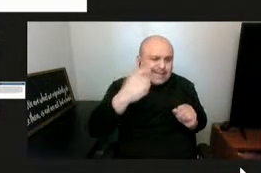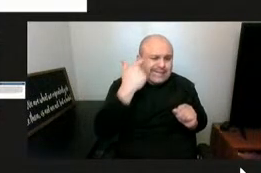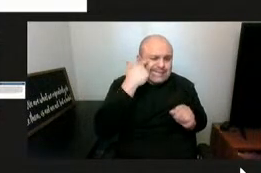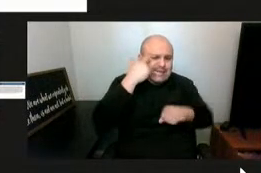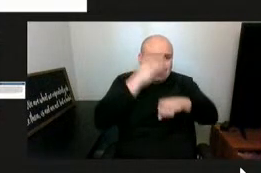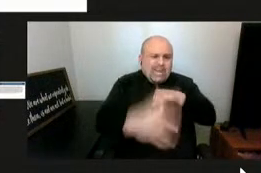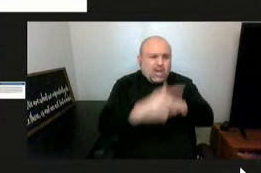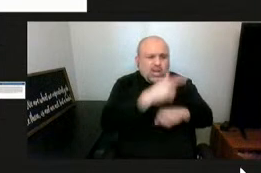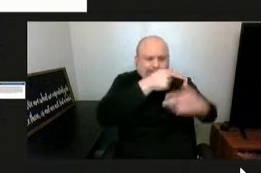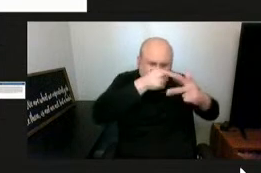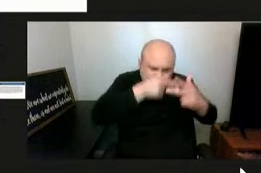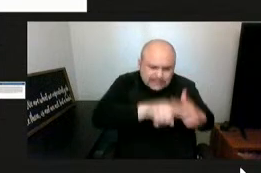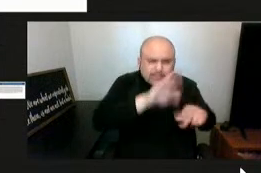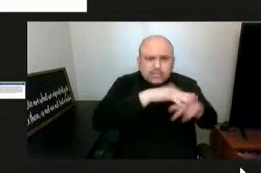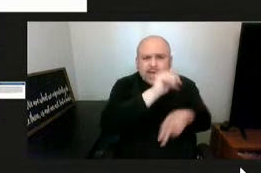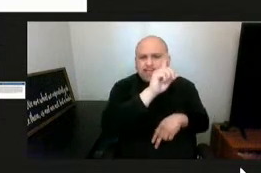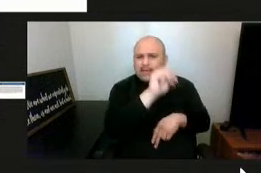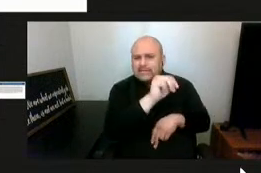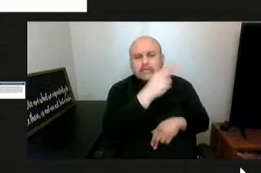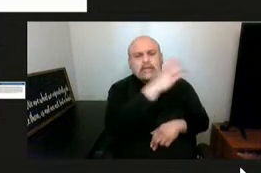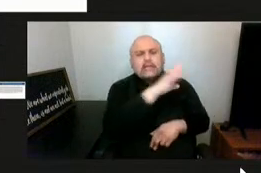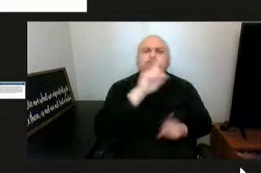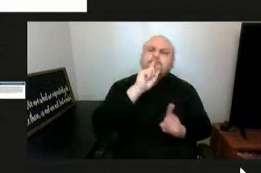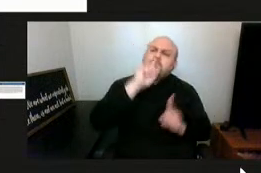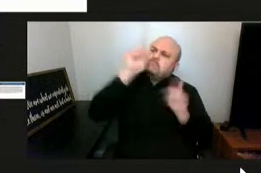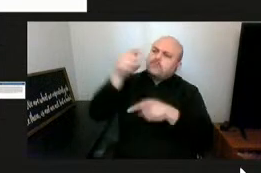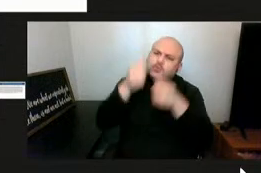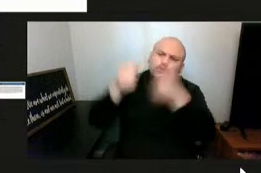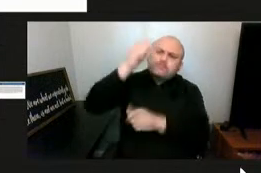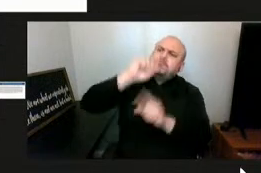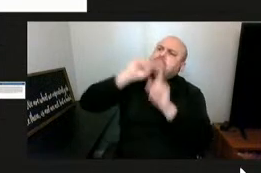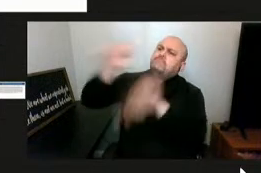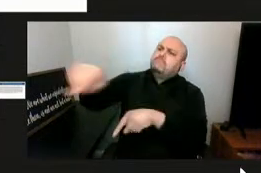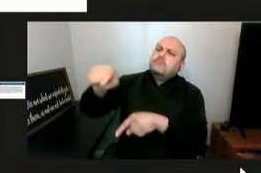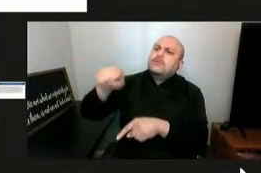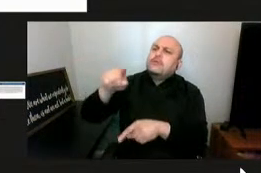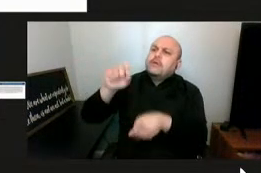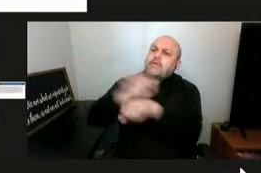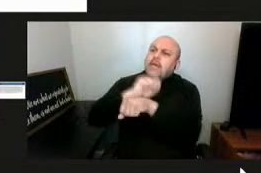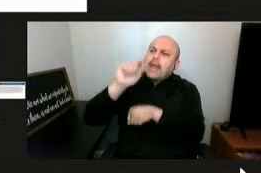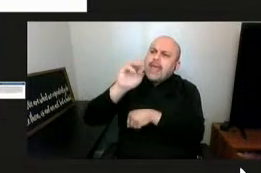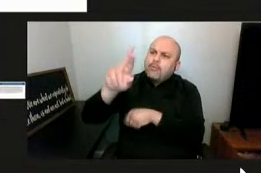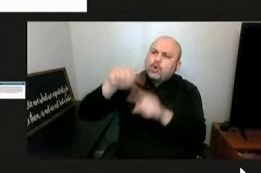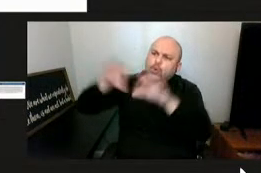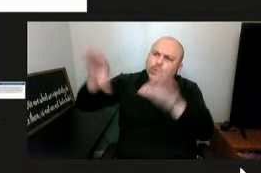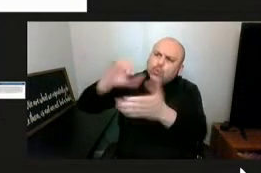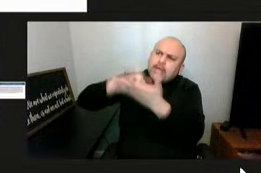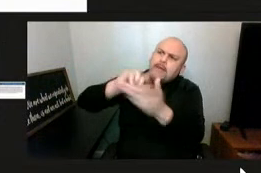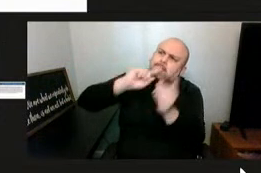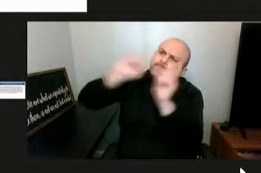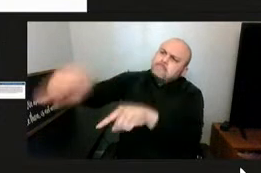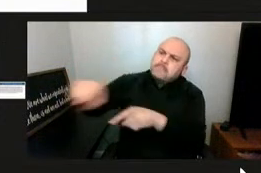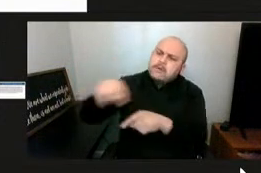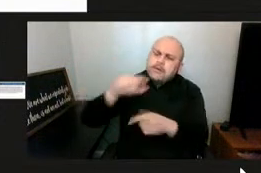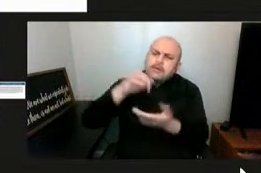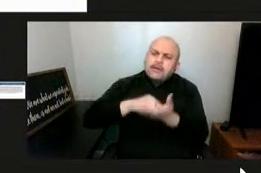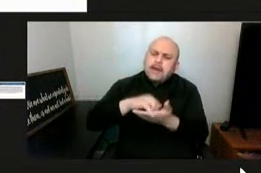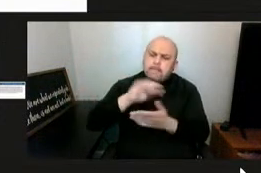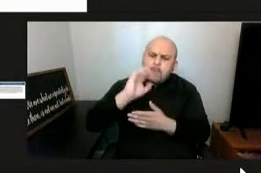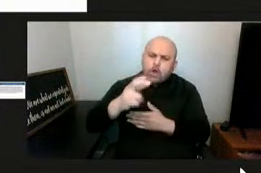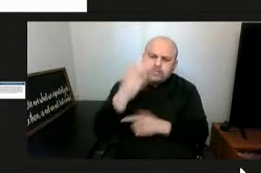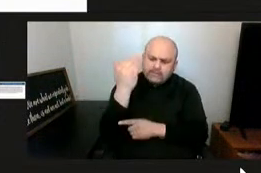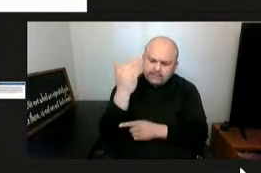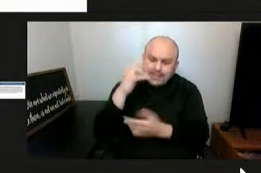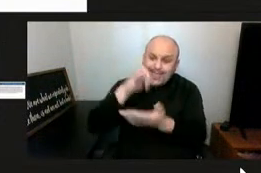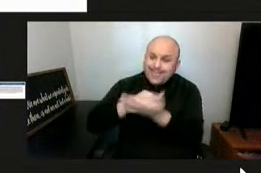administration issued an executive order directing the Department of Labor to do so, but by March 15th, that